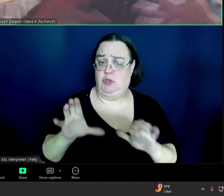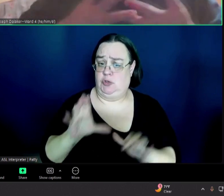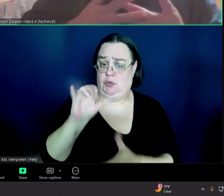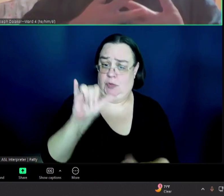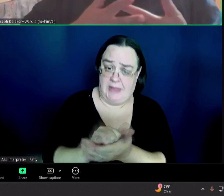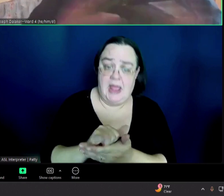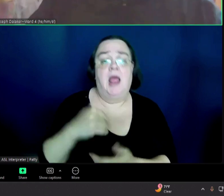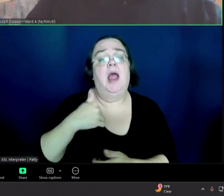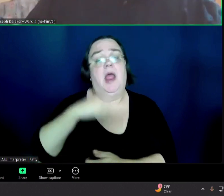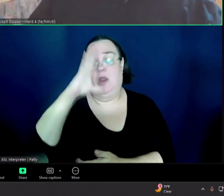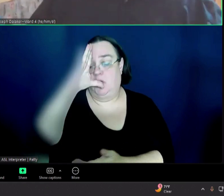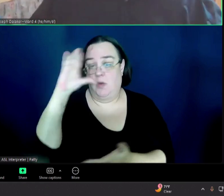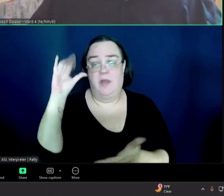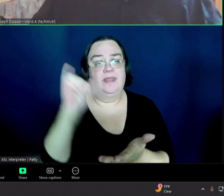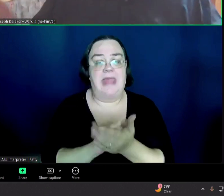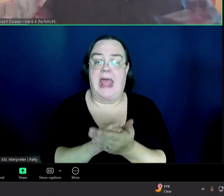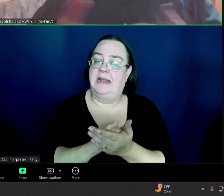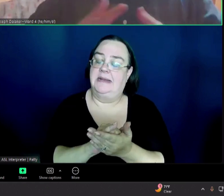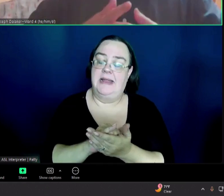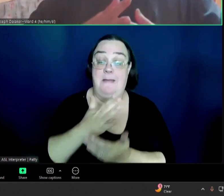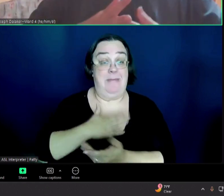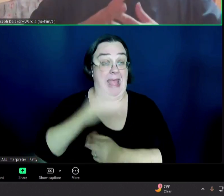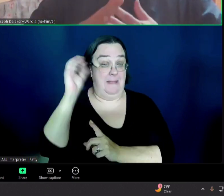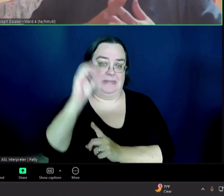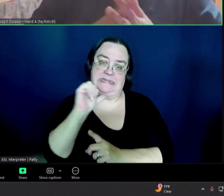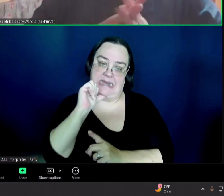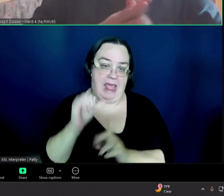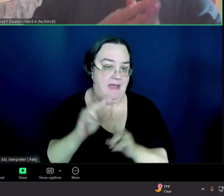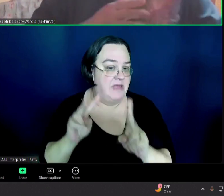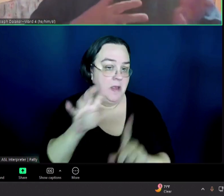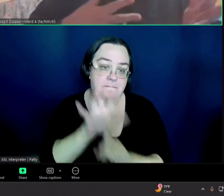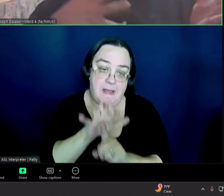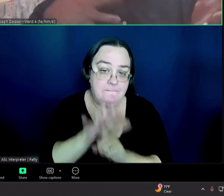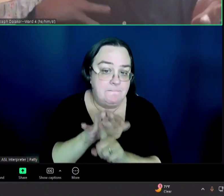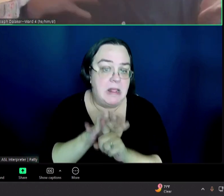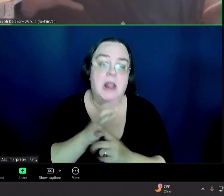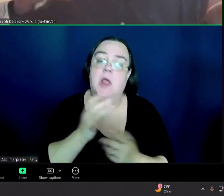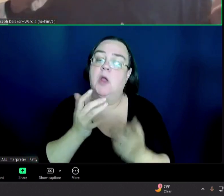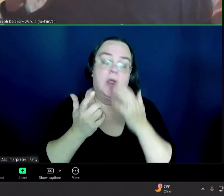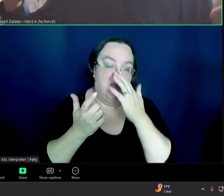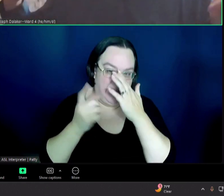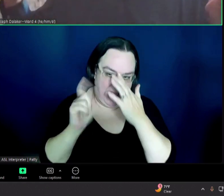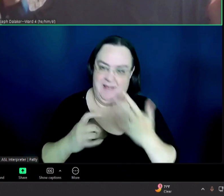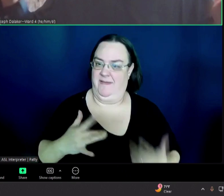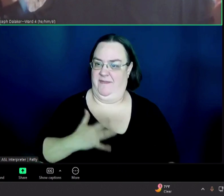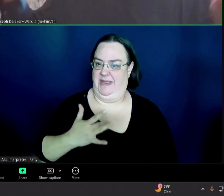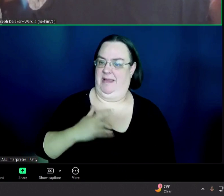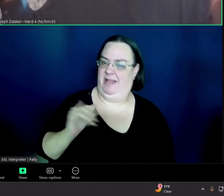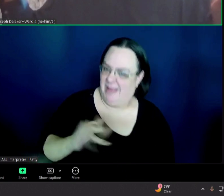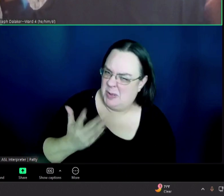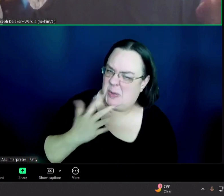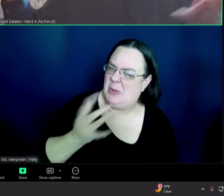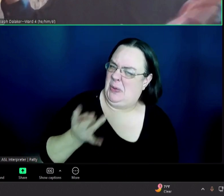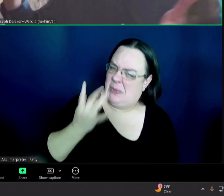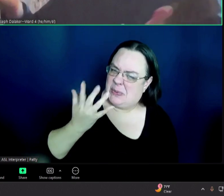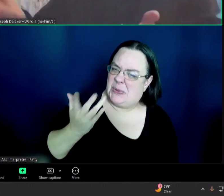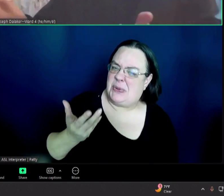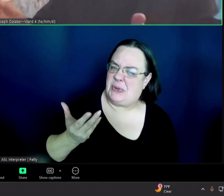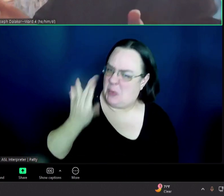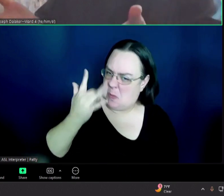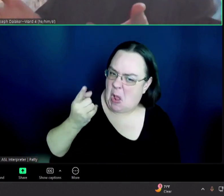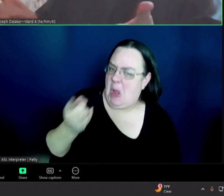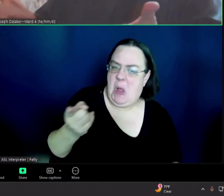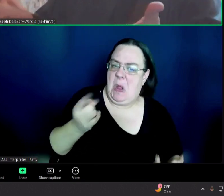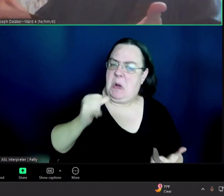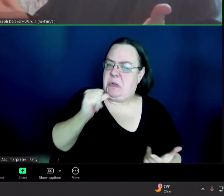I know this is an unpopular opinion. It must feel like, oh my God, why does this person not